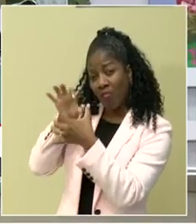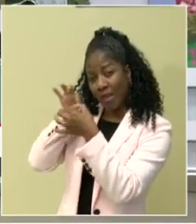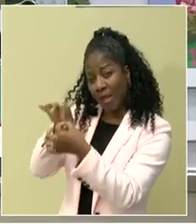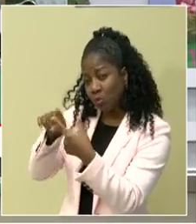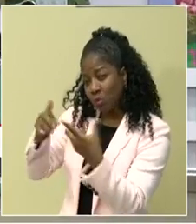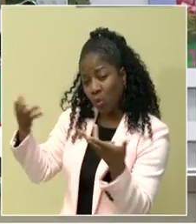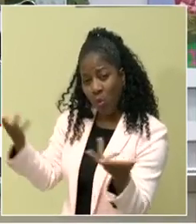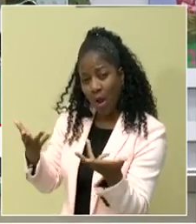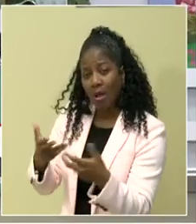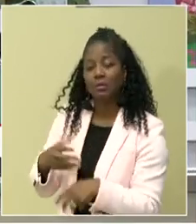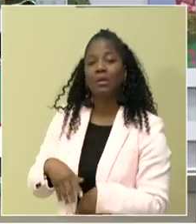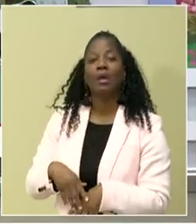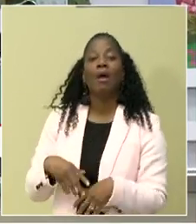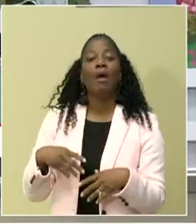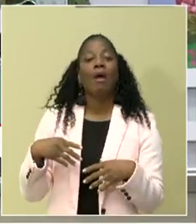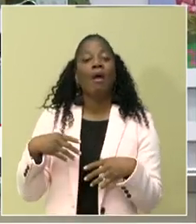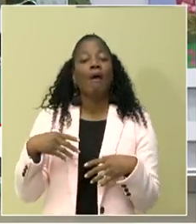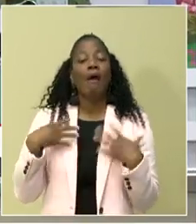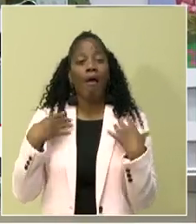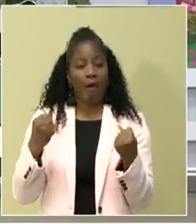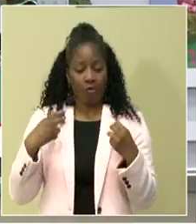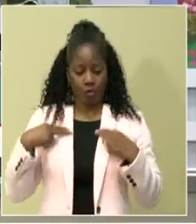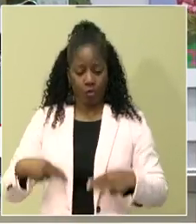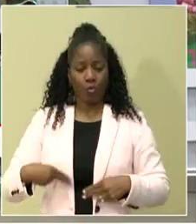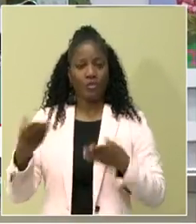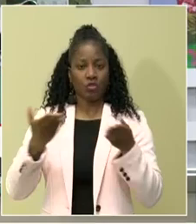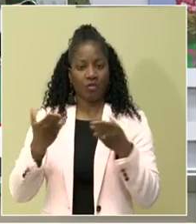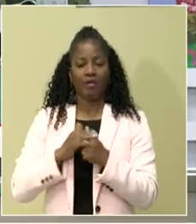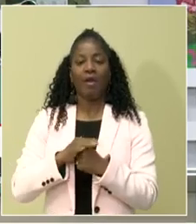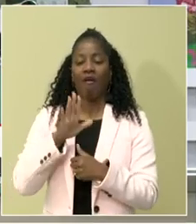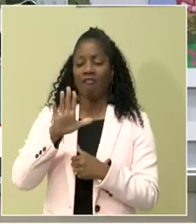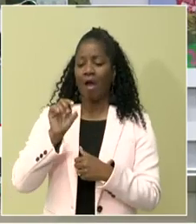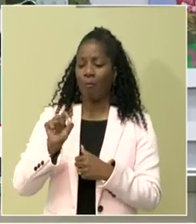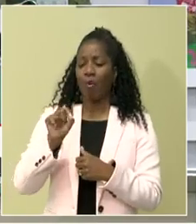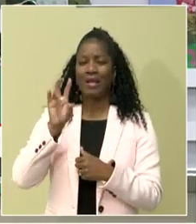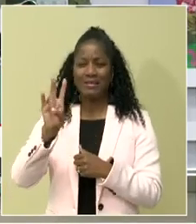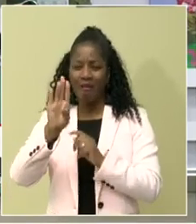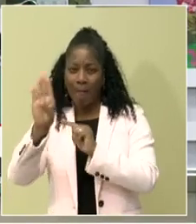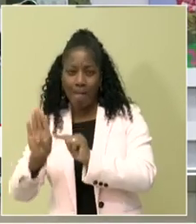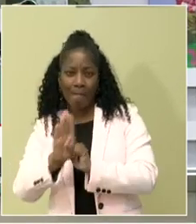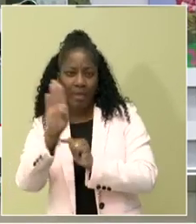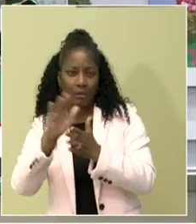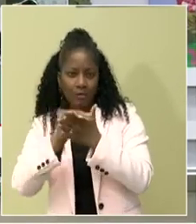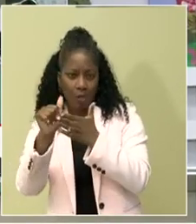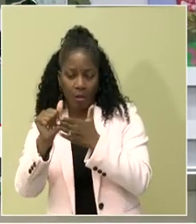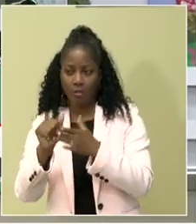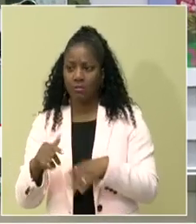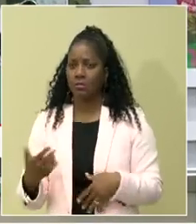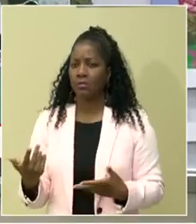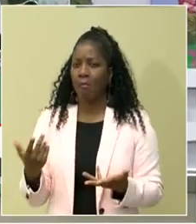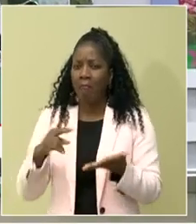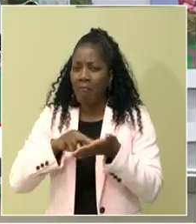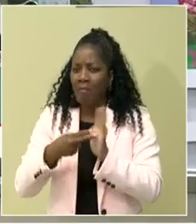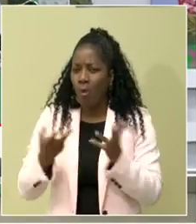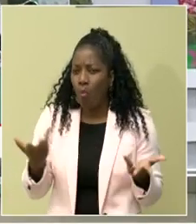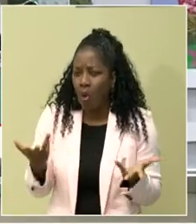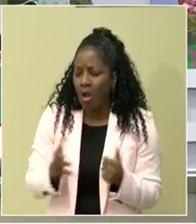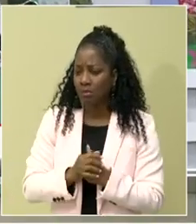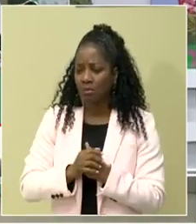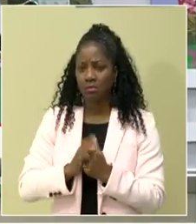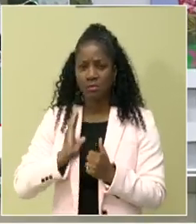services, $5.7 billion, in fact. And what that represents is our real commitment